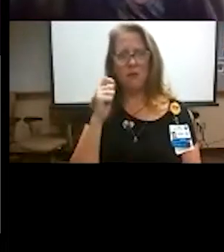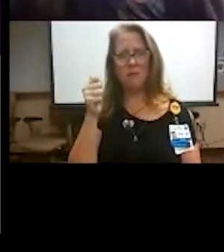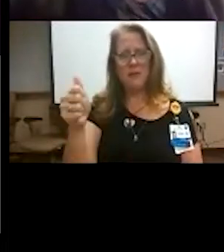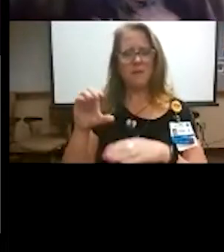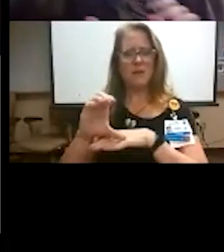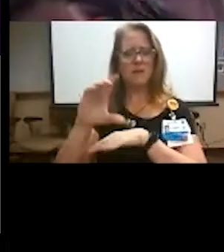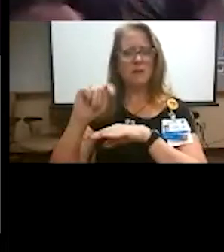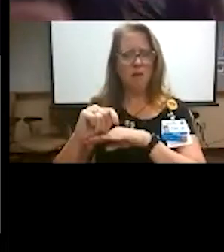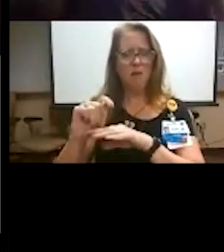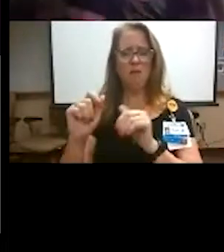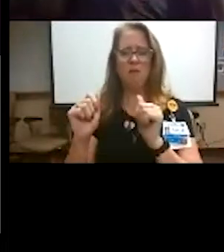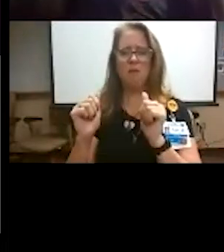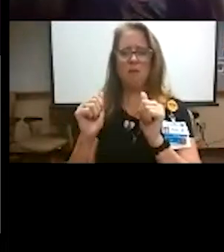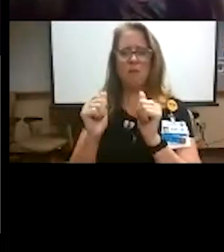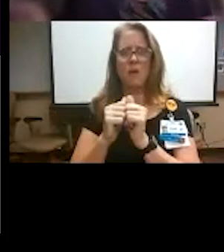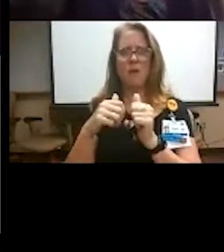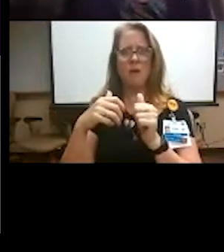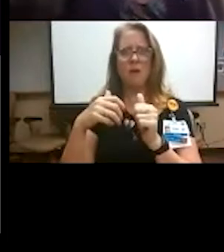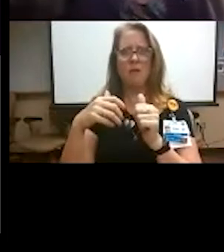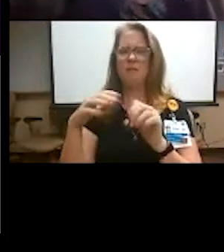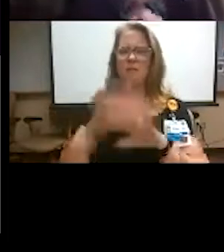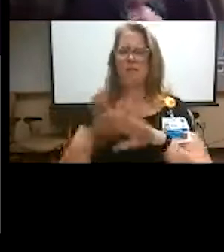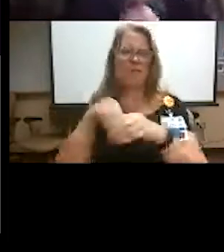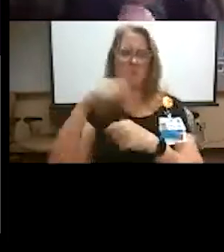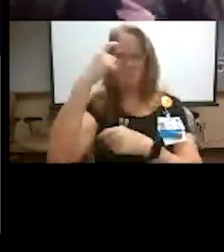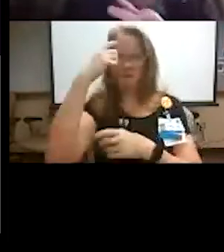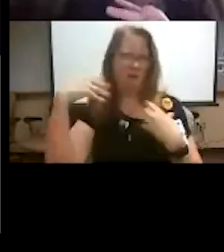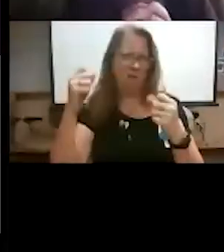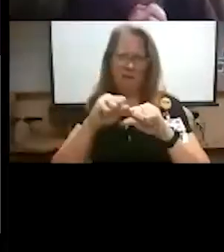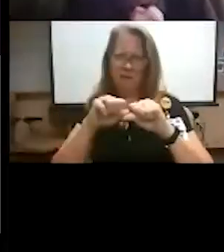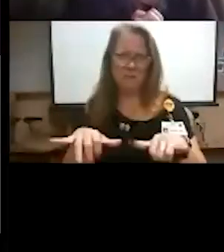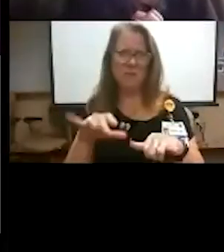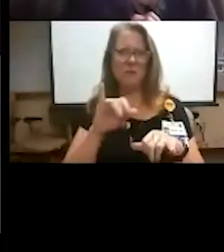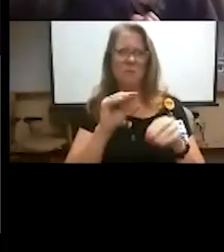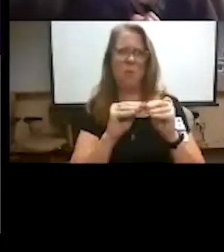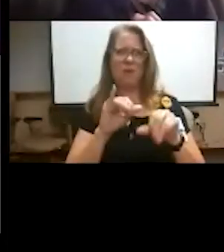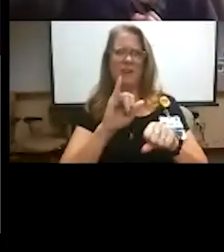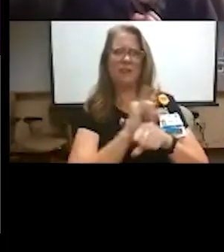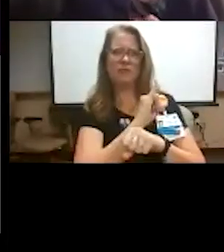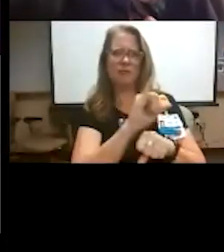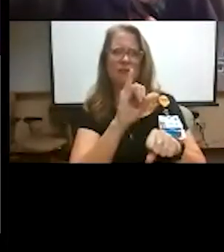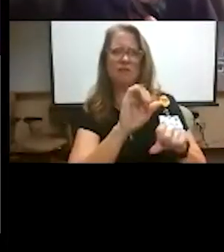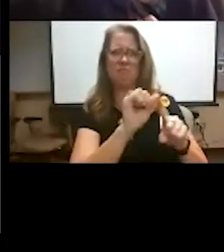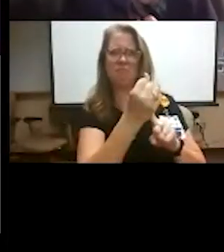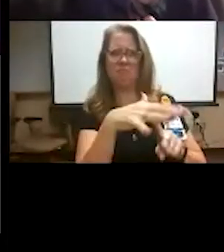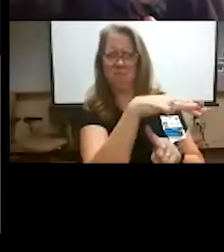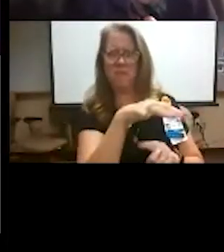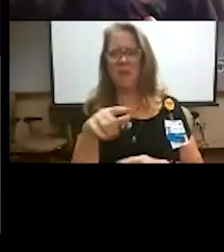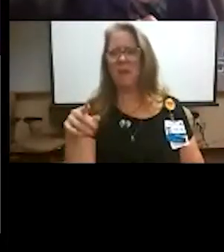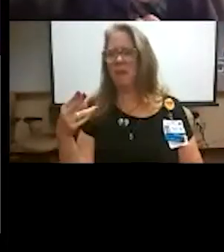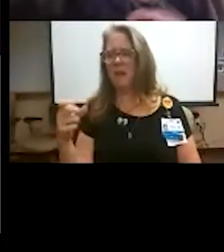consulting with outside of the mental health system. It was in some industrial setting. He noticed